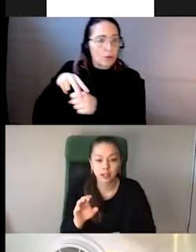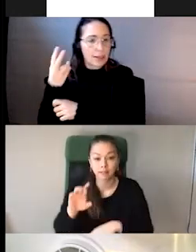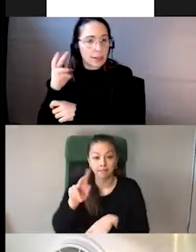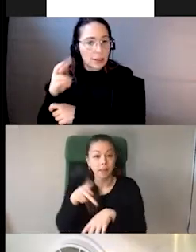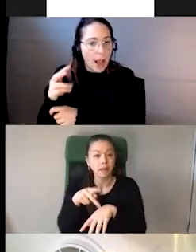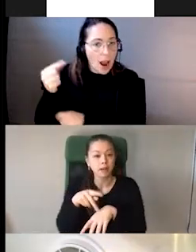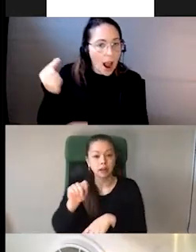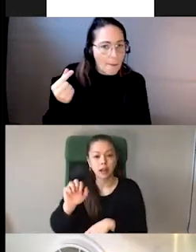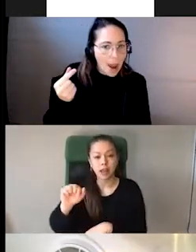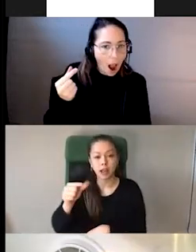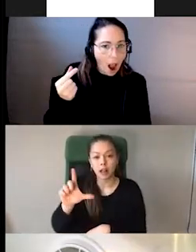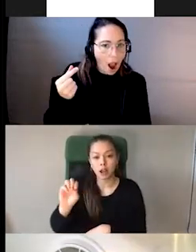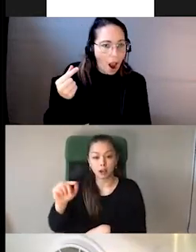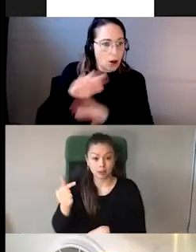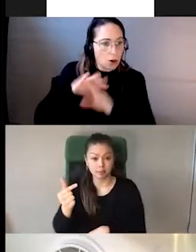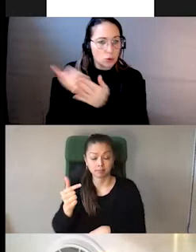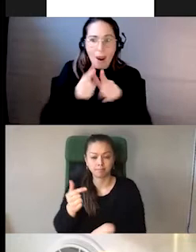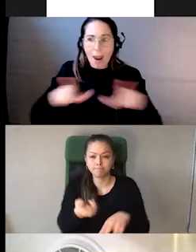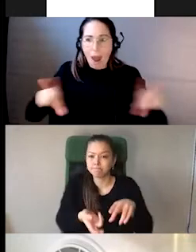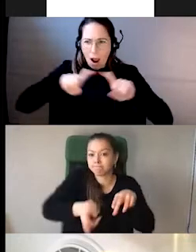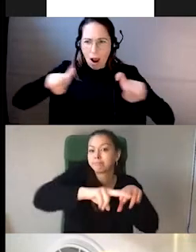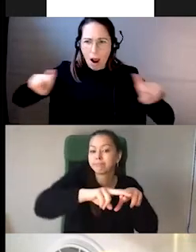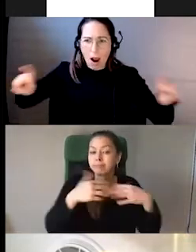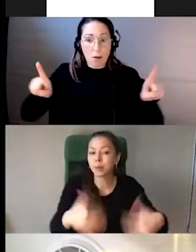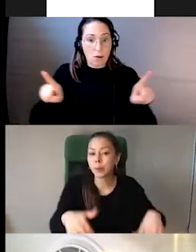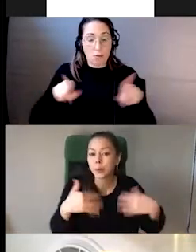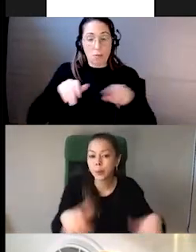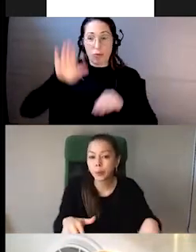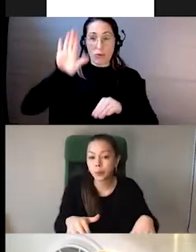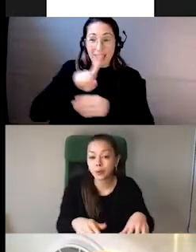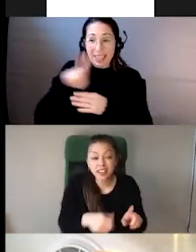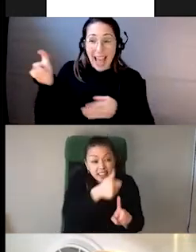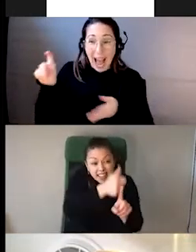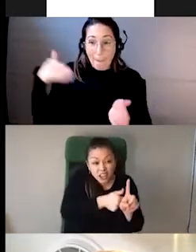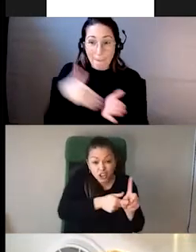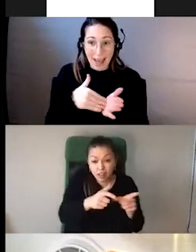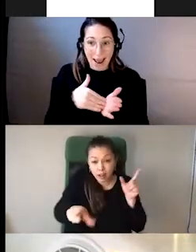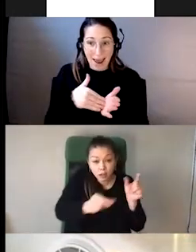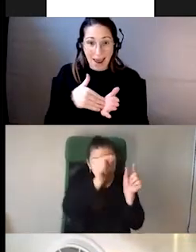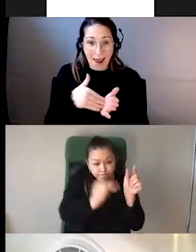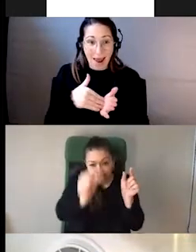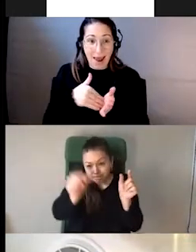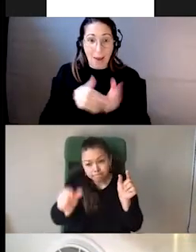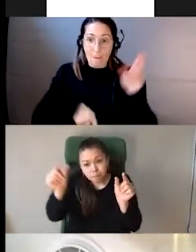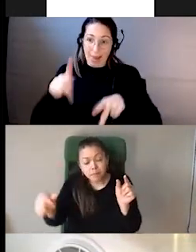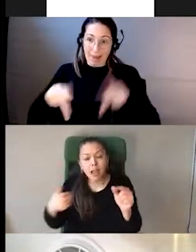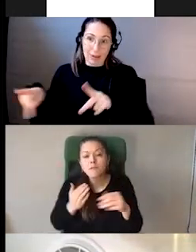of these languages have more than 100,000 speakers, so they're all very large in